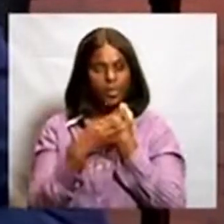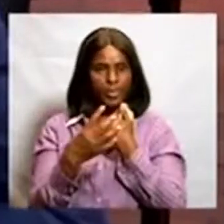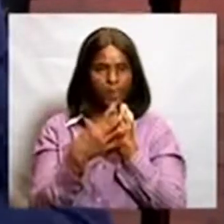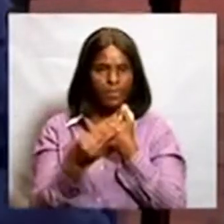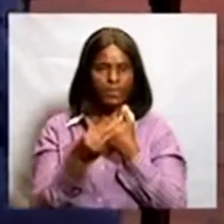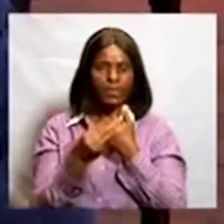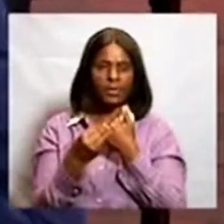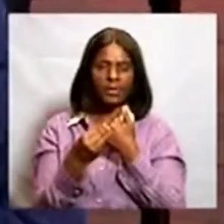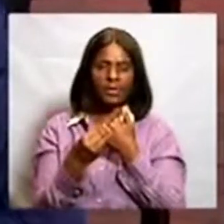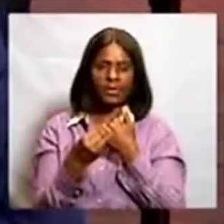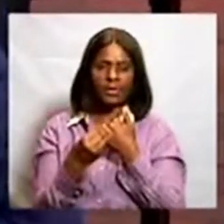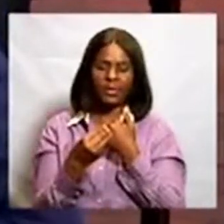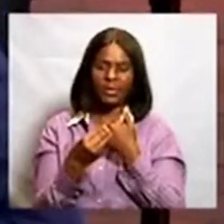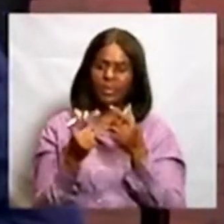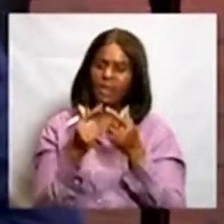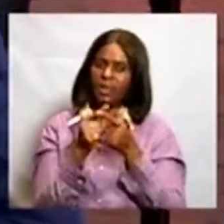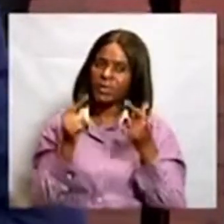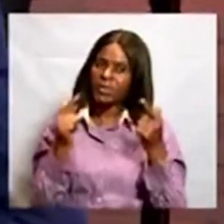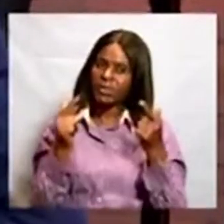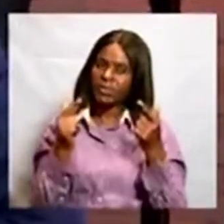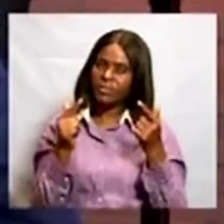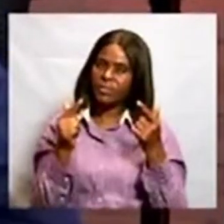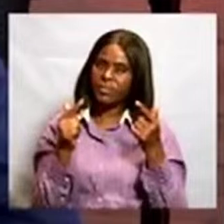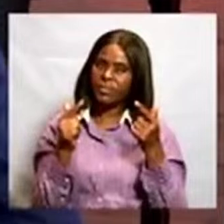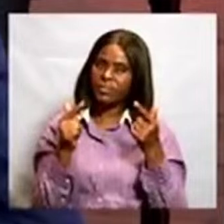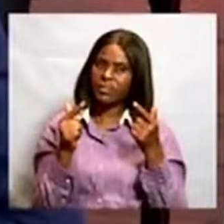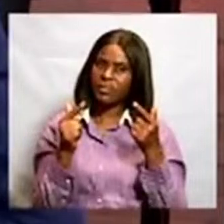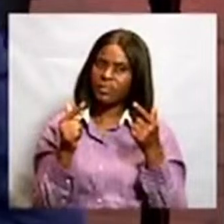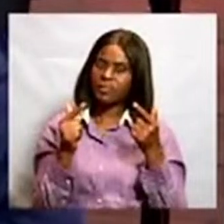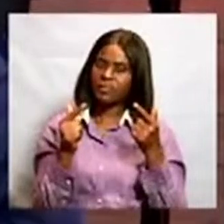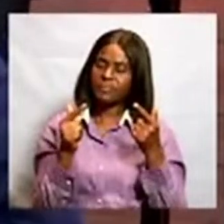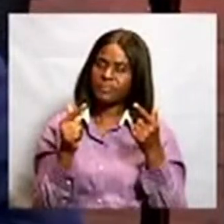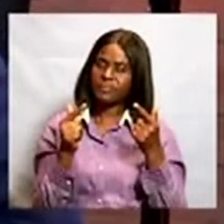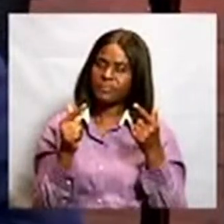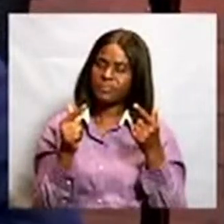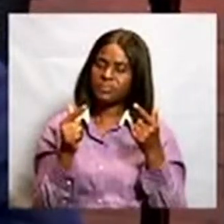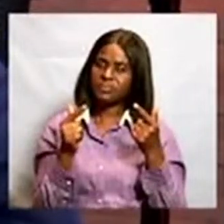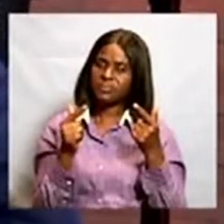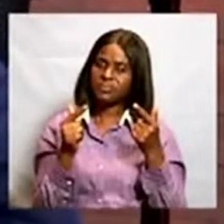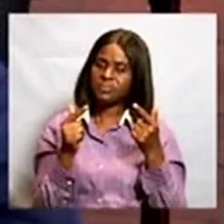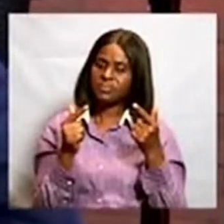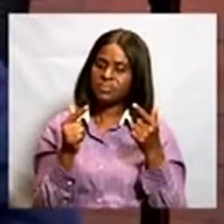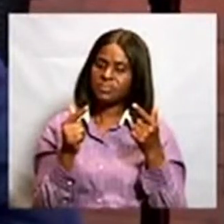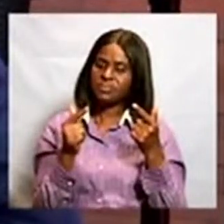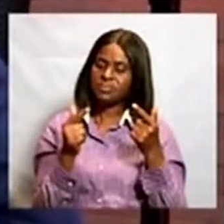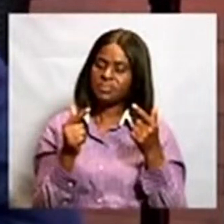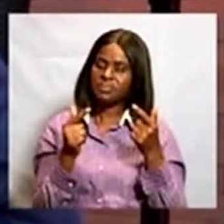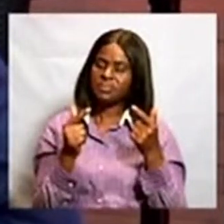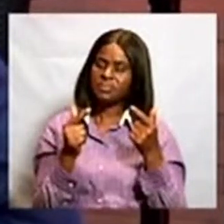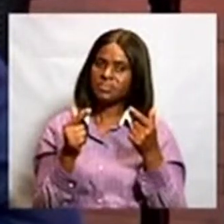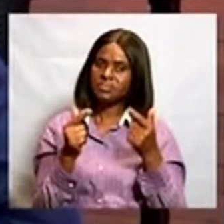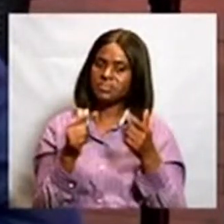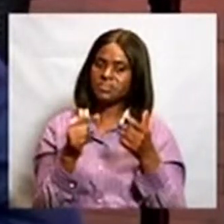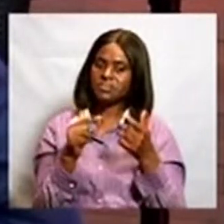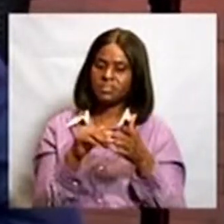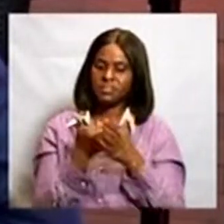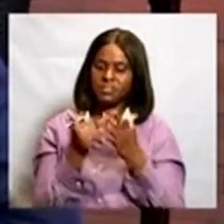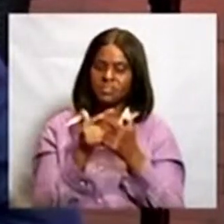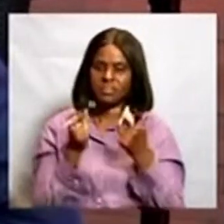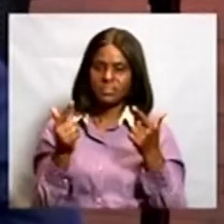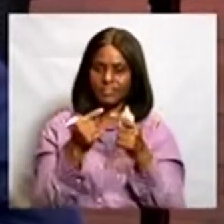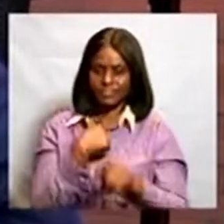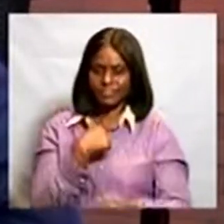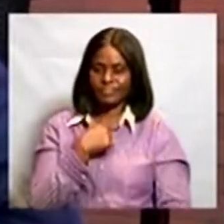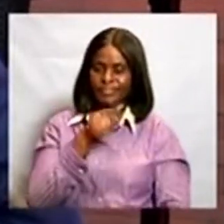How quick will it be eliminated? That is the, I'm still on verification. I'm